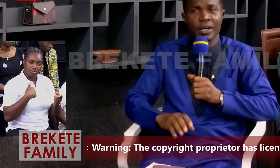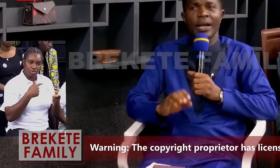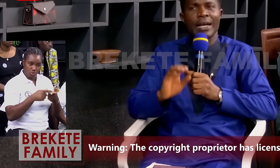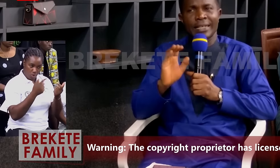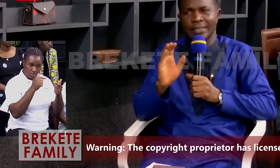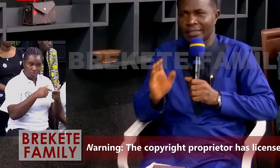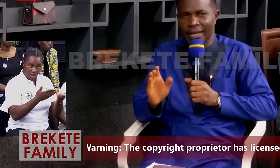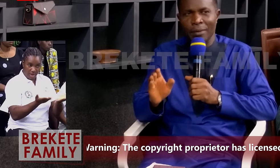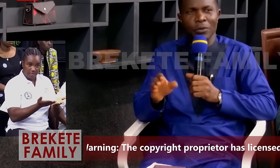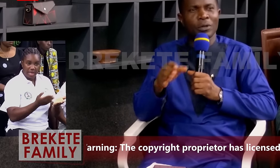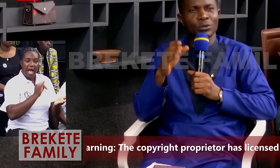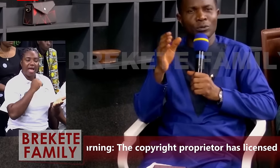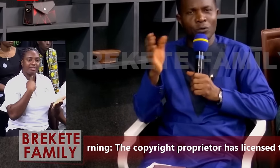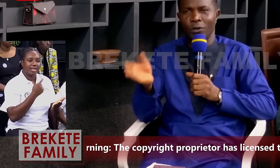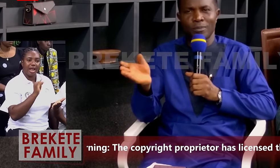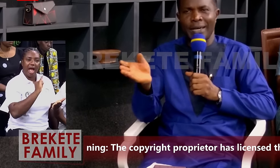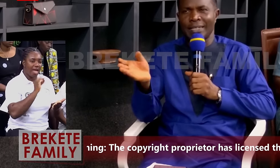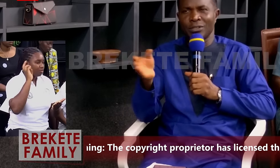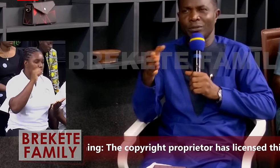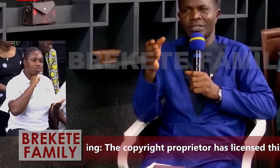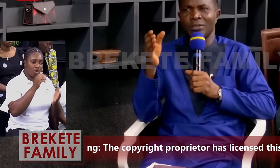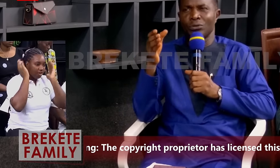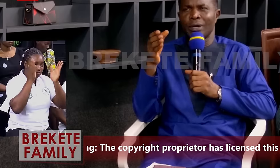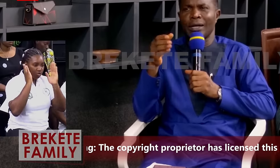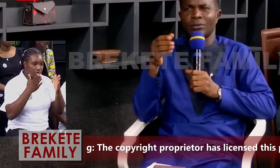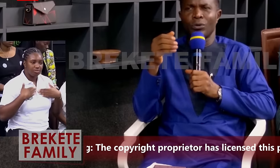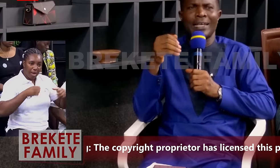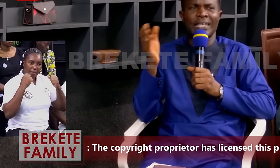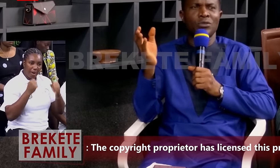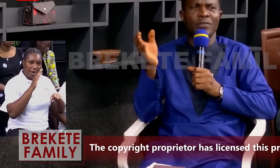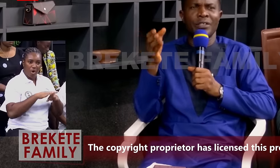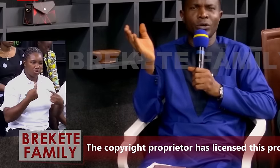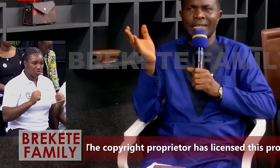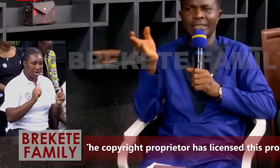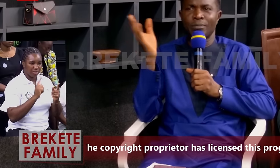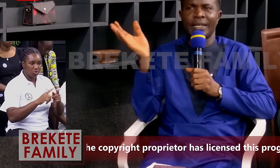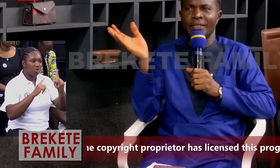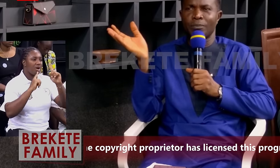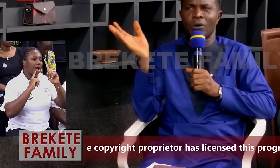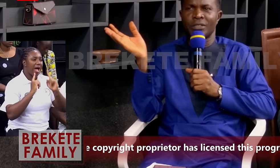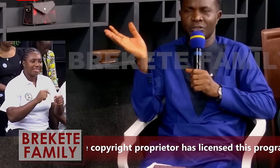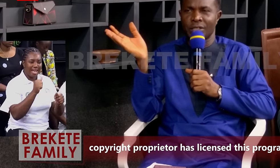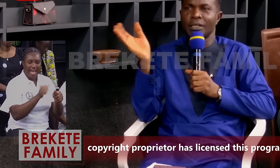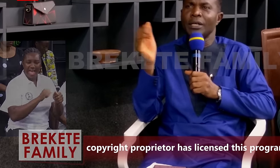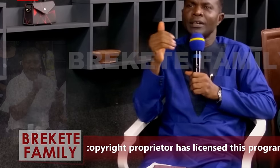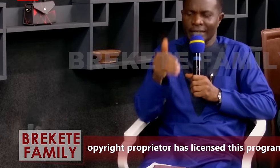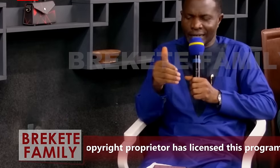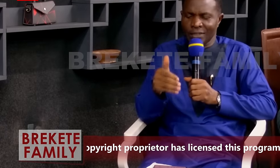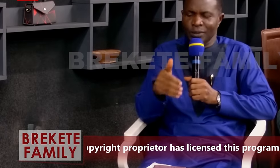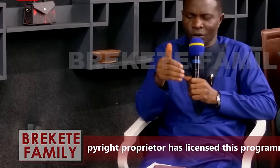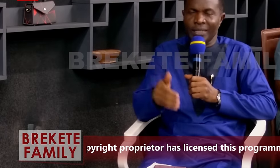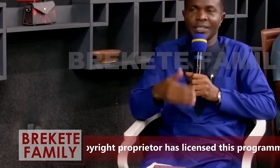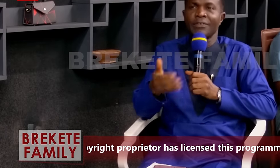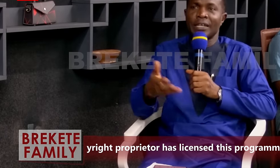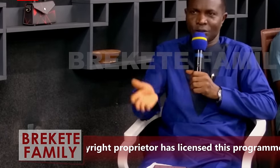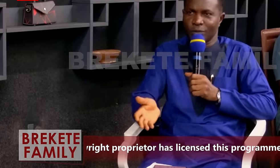studio, yeah. I said, I'm not going to focus my energy on trying to answer to every dog that is barking on the street. Rather, let